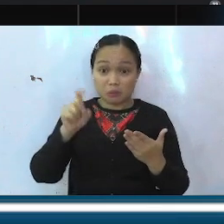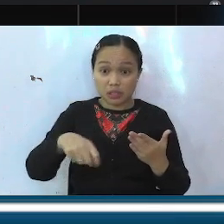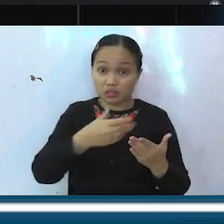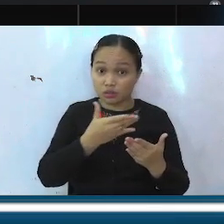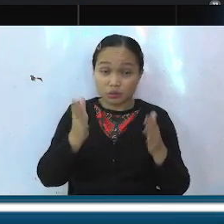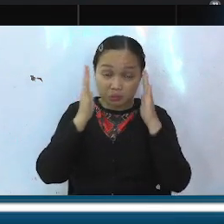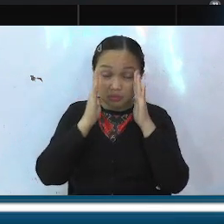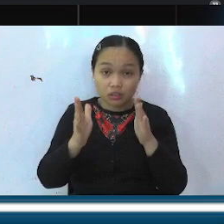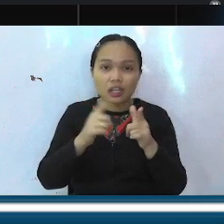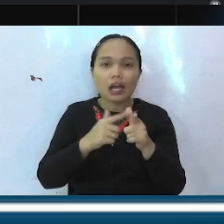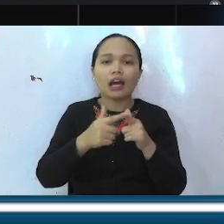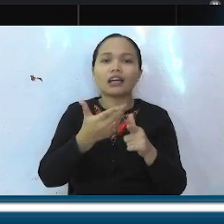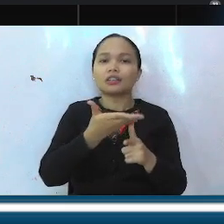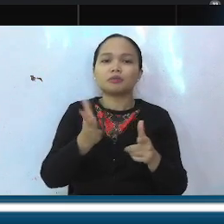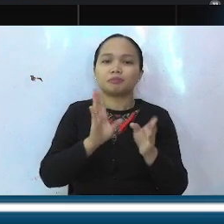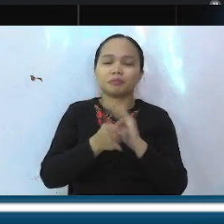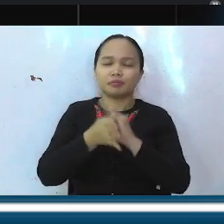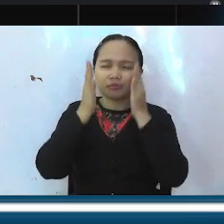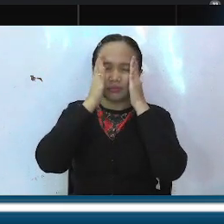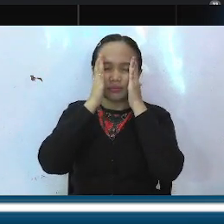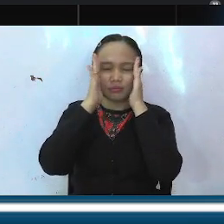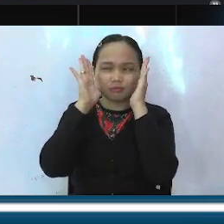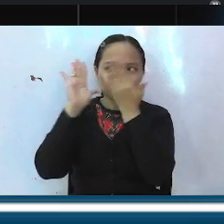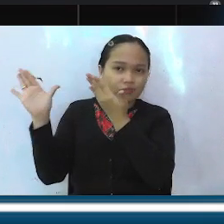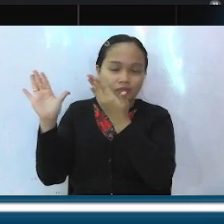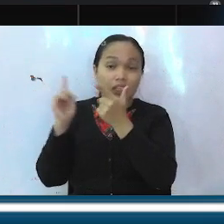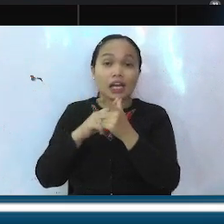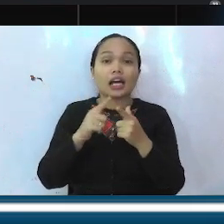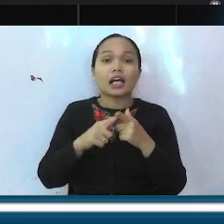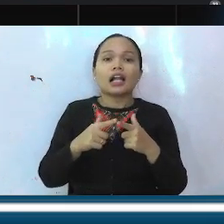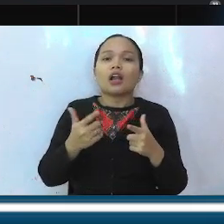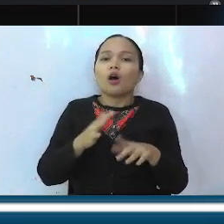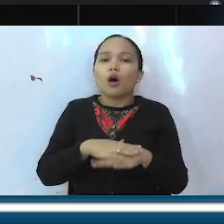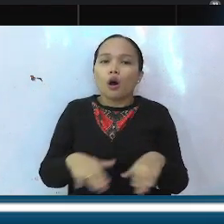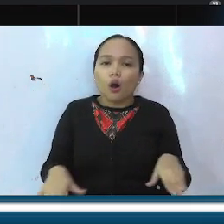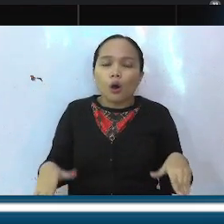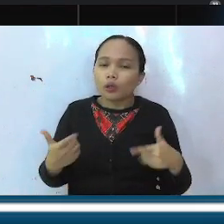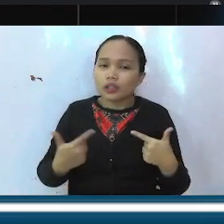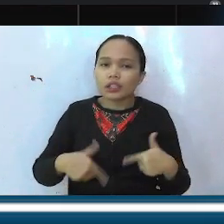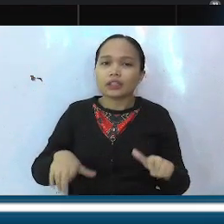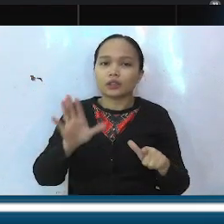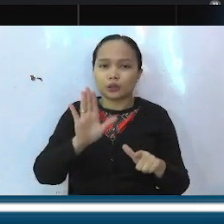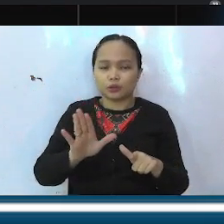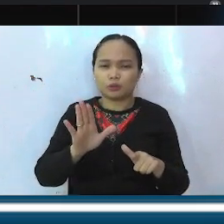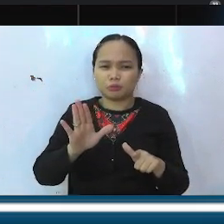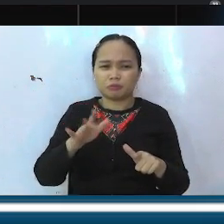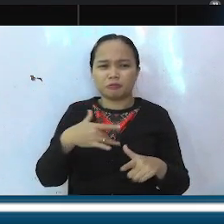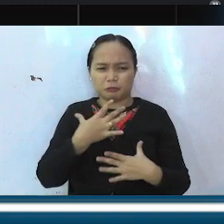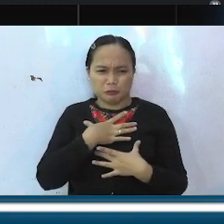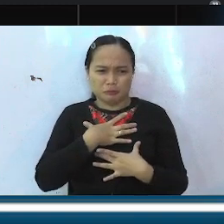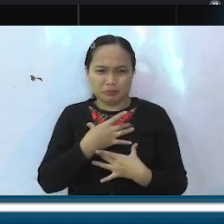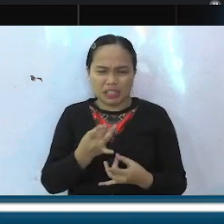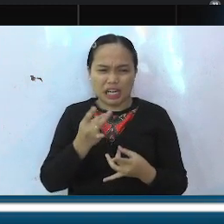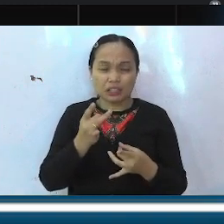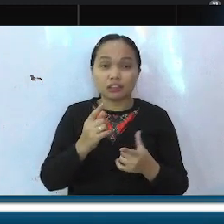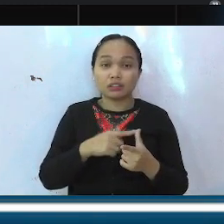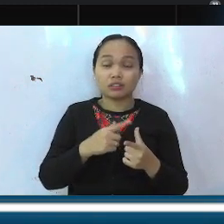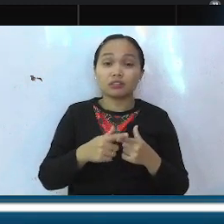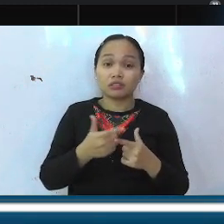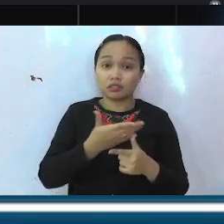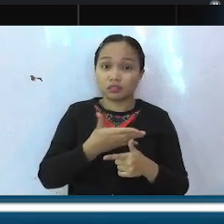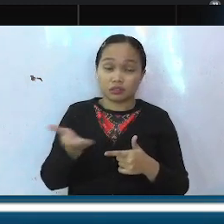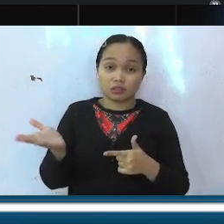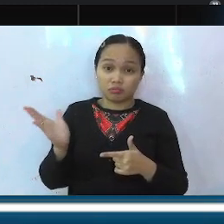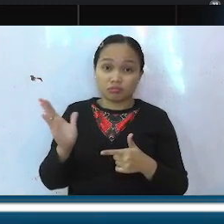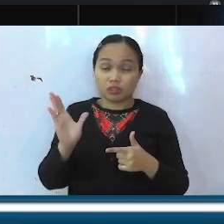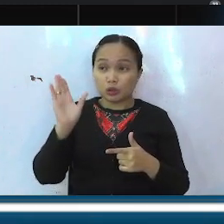be sidetracked. Don't let your curiosity be used by saying rather than being curious in the